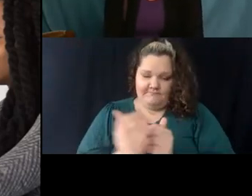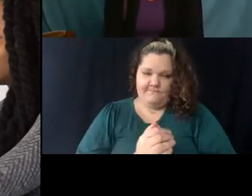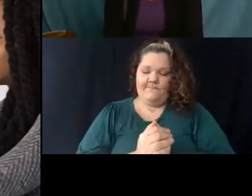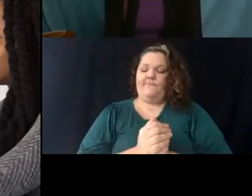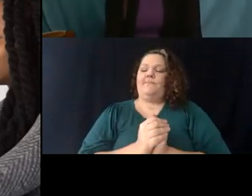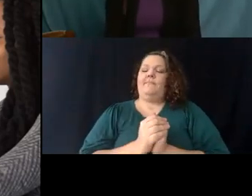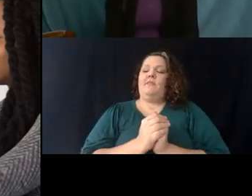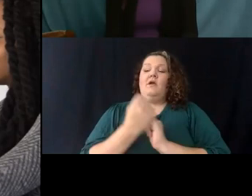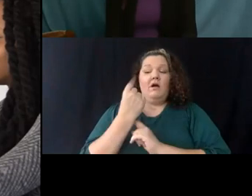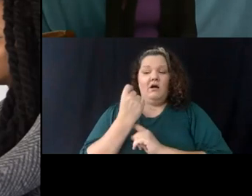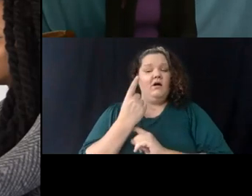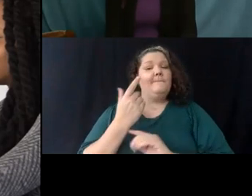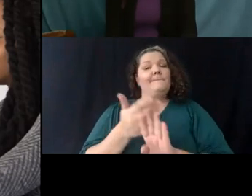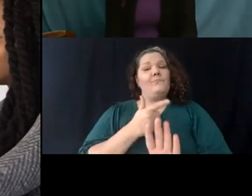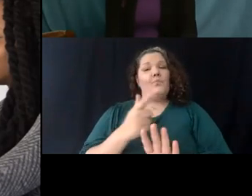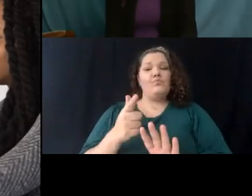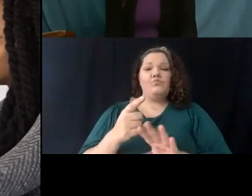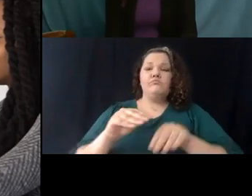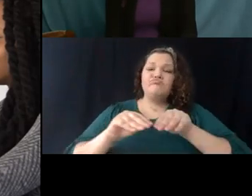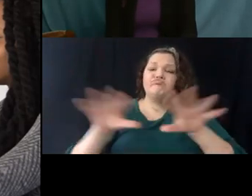their recommendations.